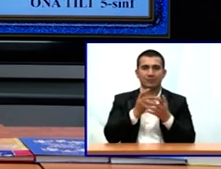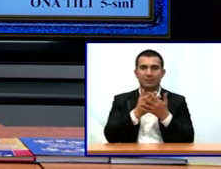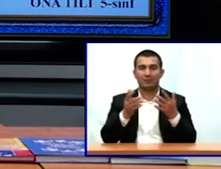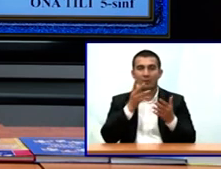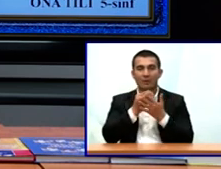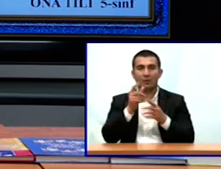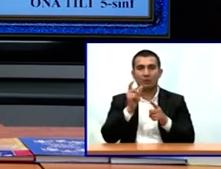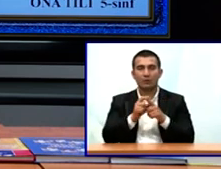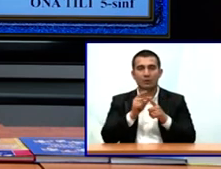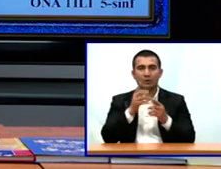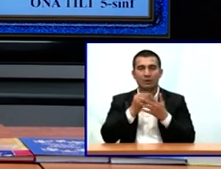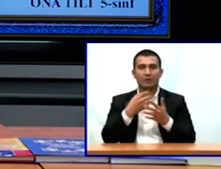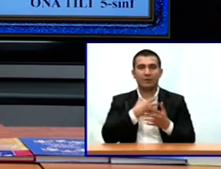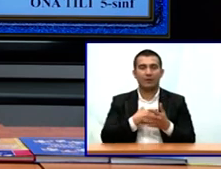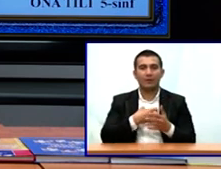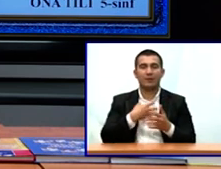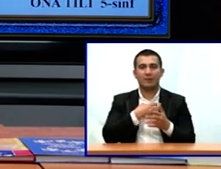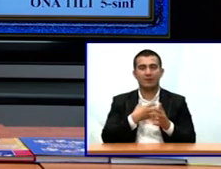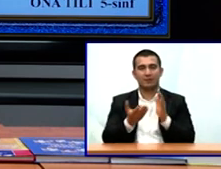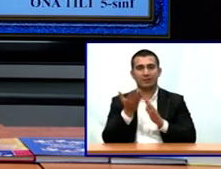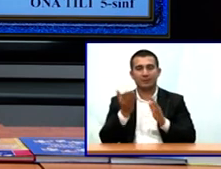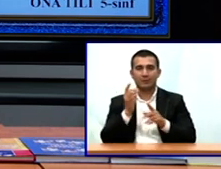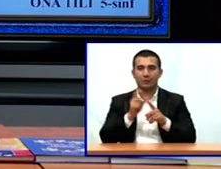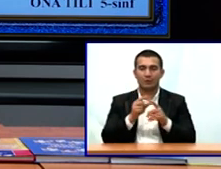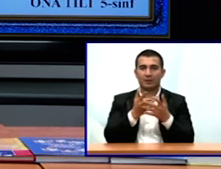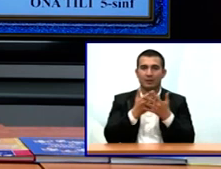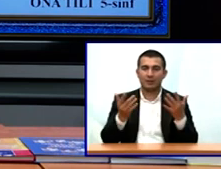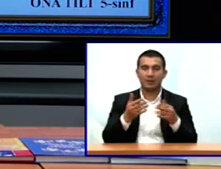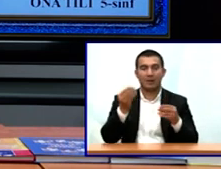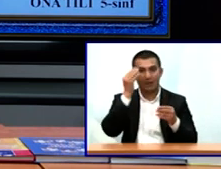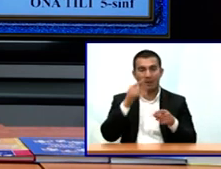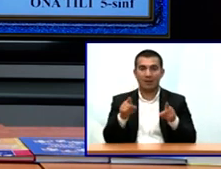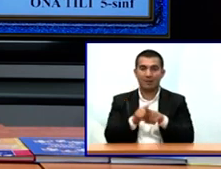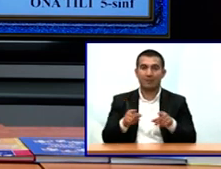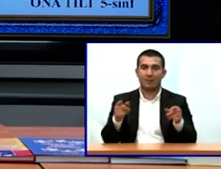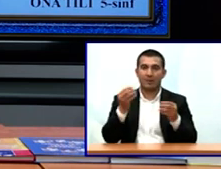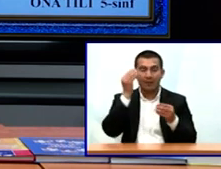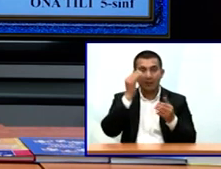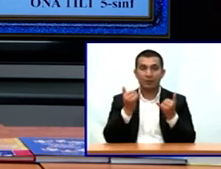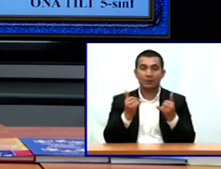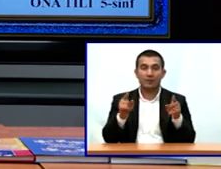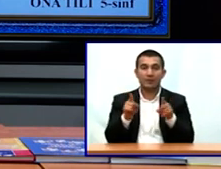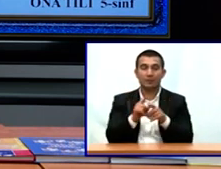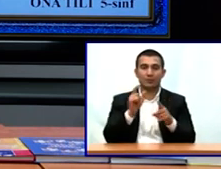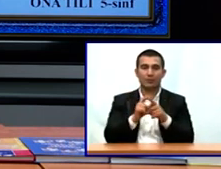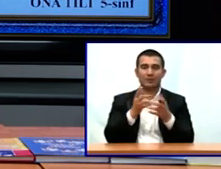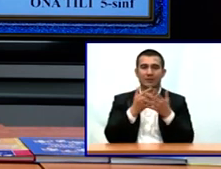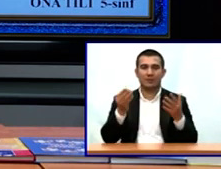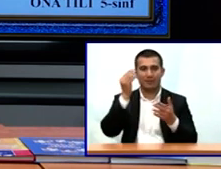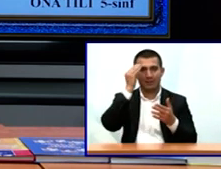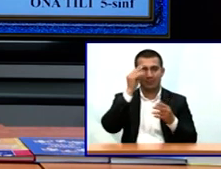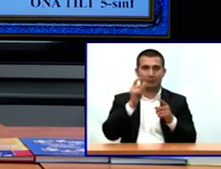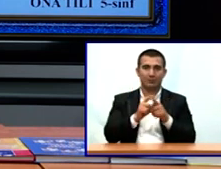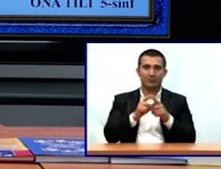so'zlarda umumiy va xususiy ma'nolar haqida gaplashgan edik. Bugun ham aynan o'sha mavzularning mantiqiy davomi